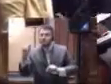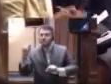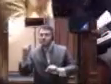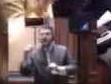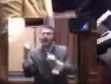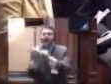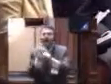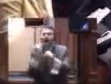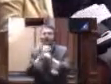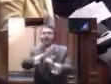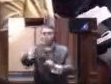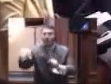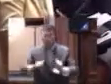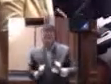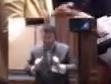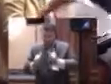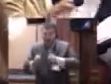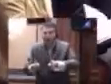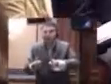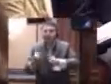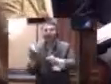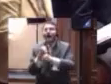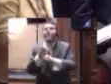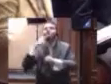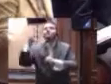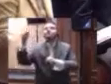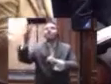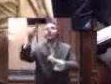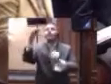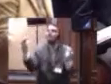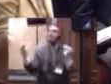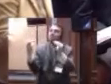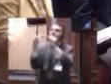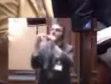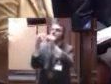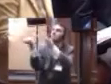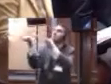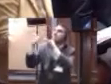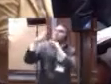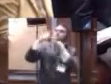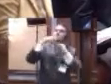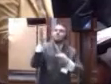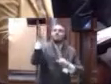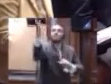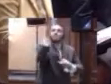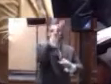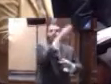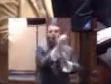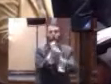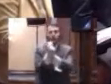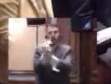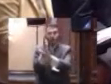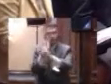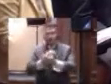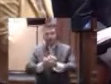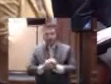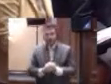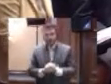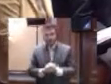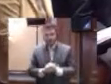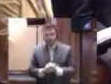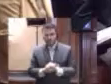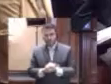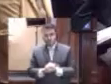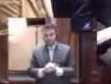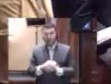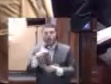Egypt. We want very much that this institution be effective, far